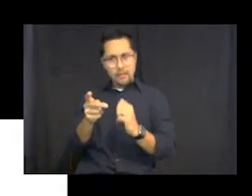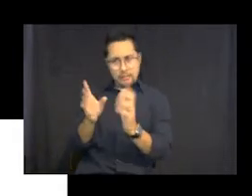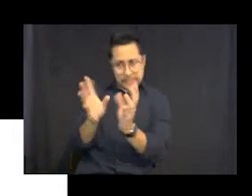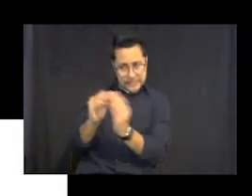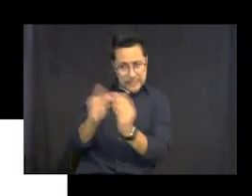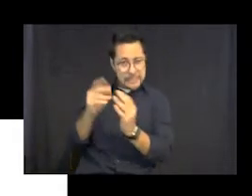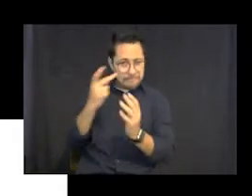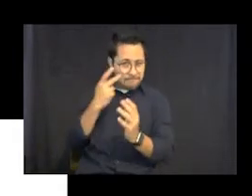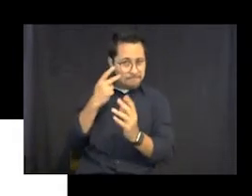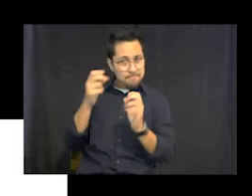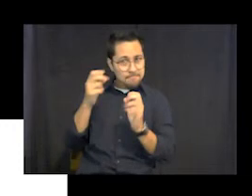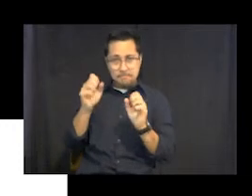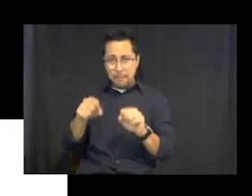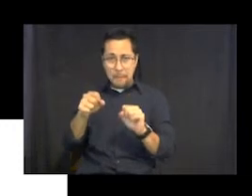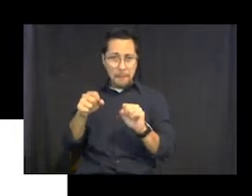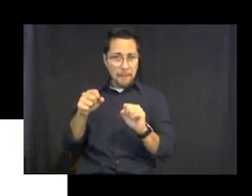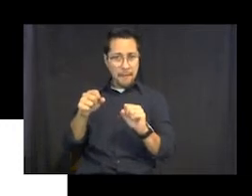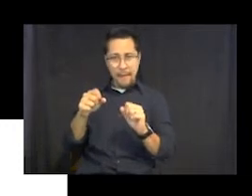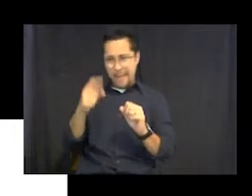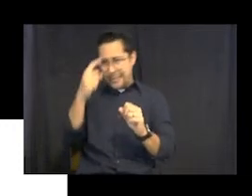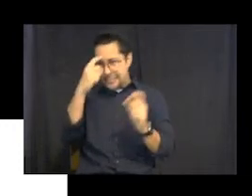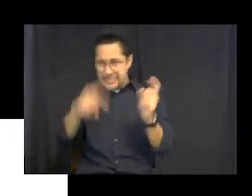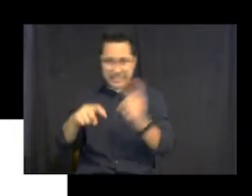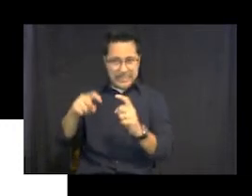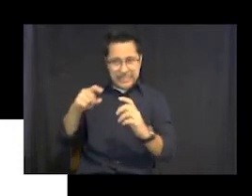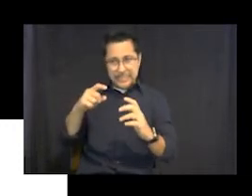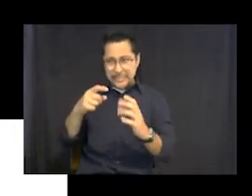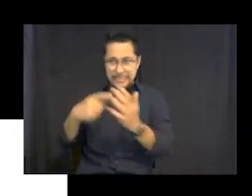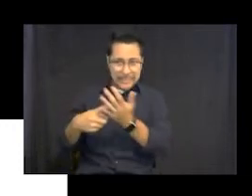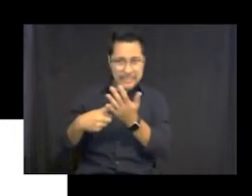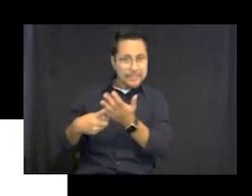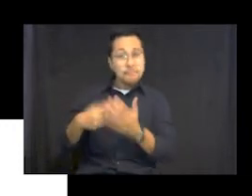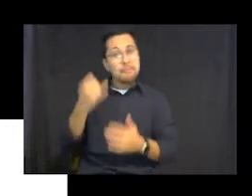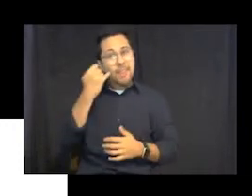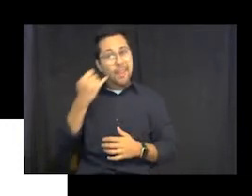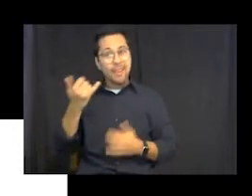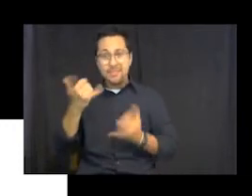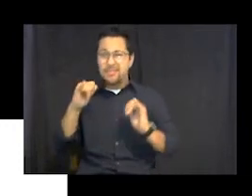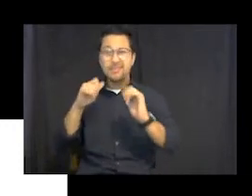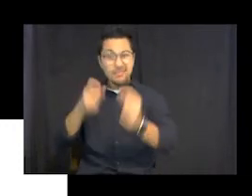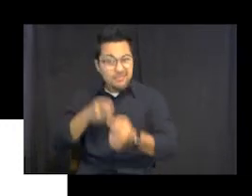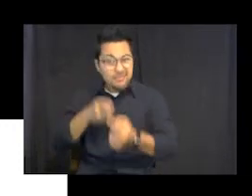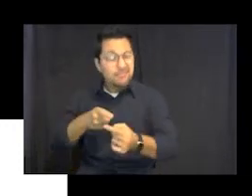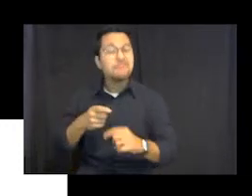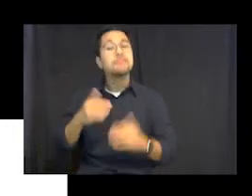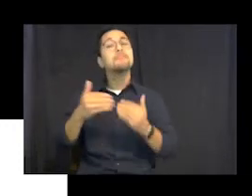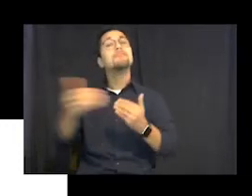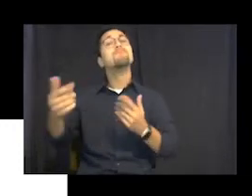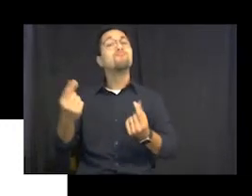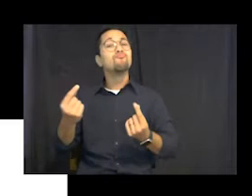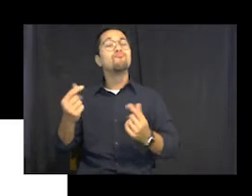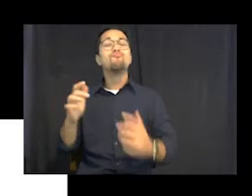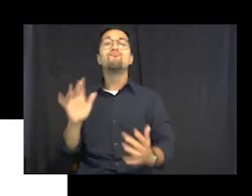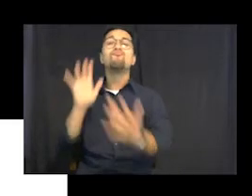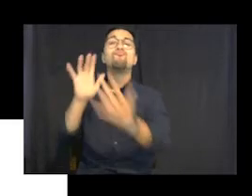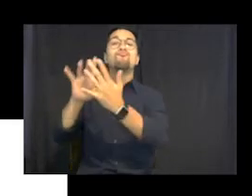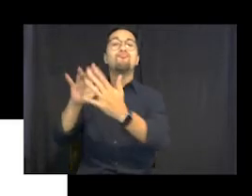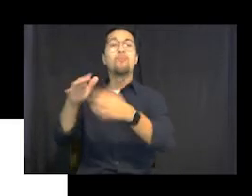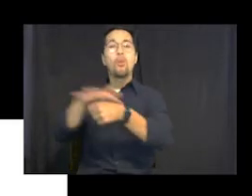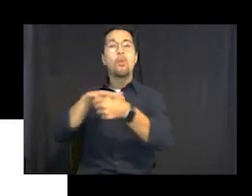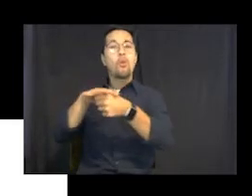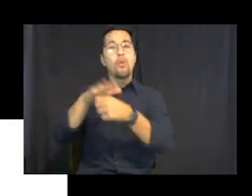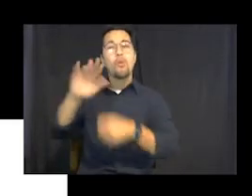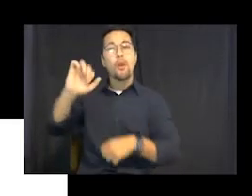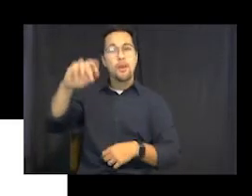if there's anything that you can kind of hash out. If the issue continues to arise, the next option is to contact your local APD